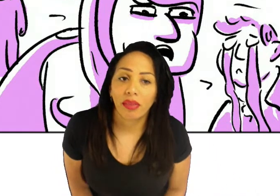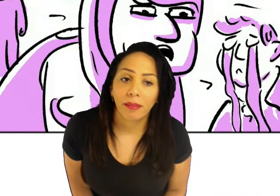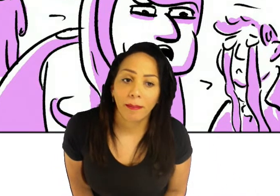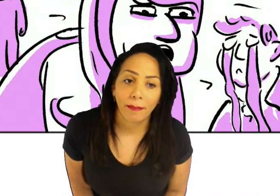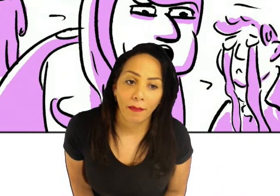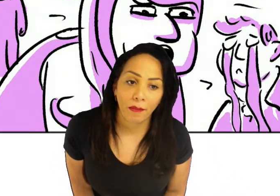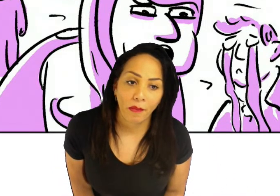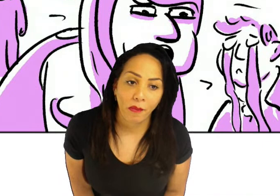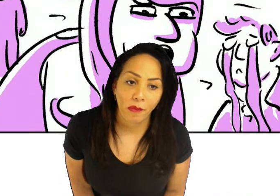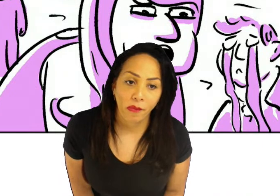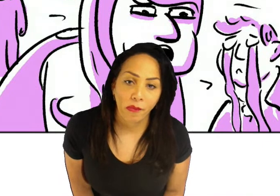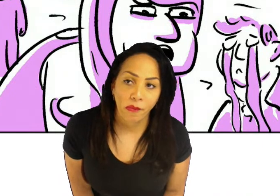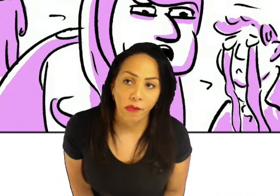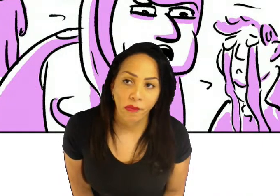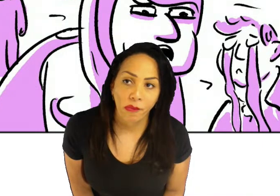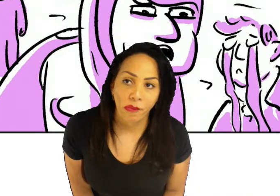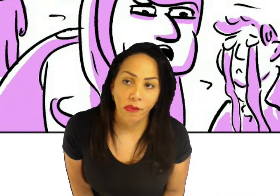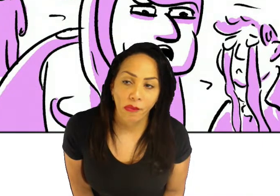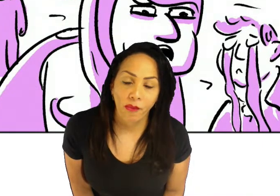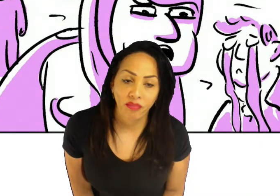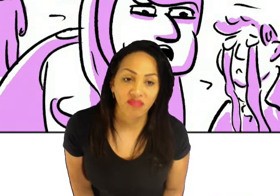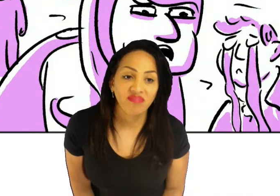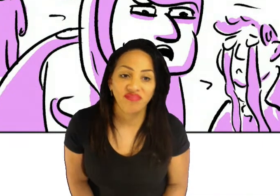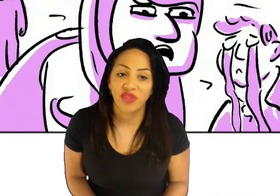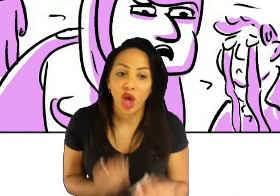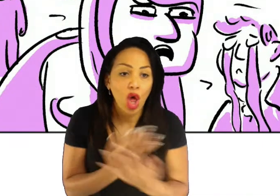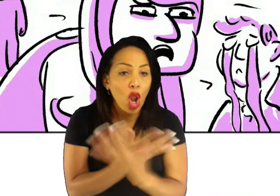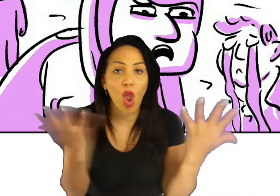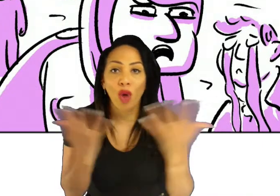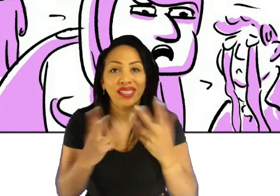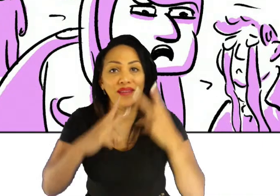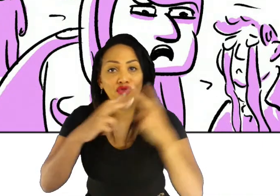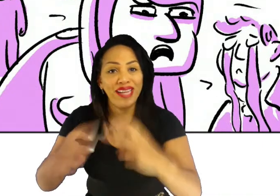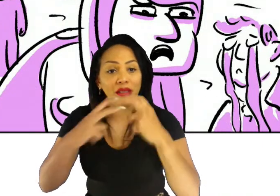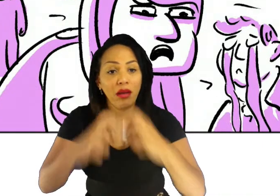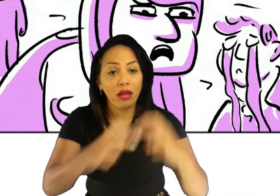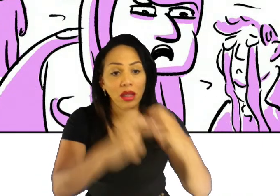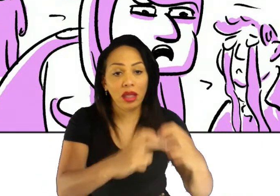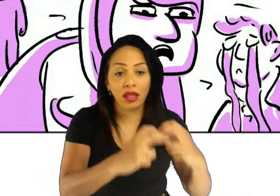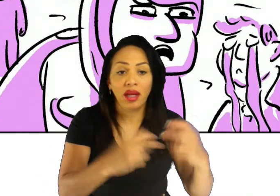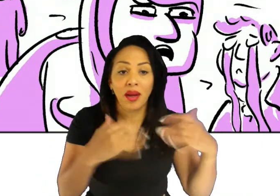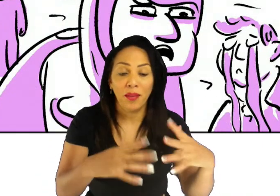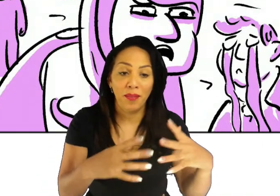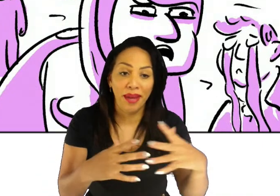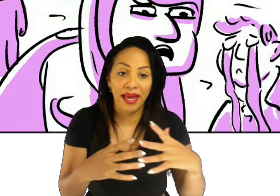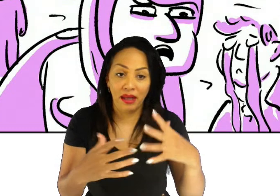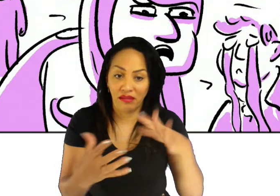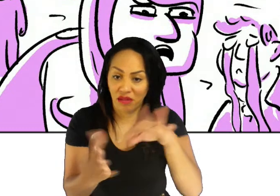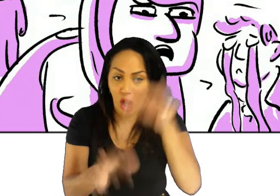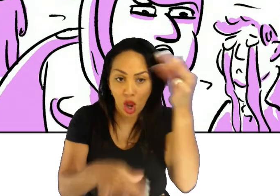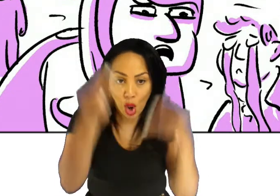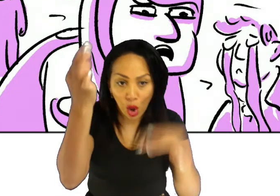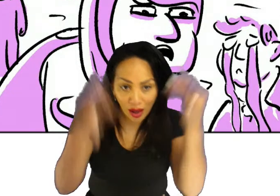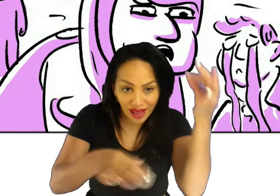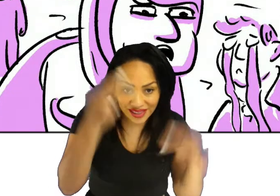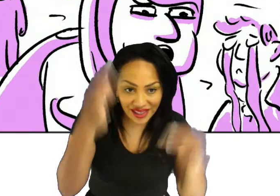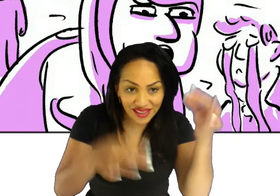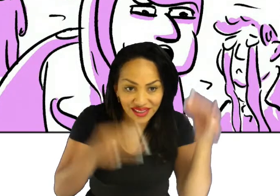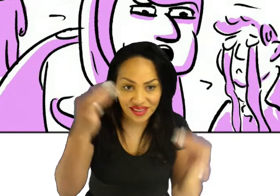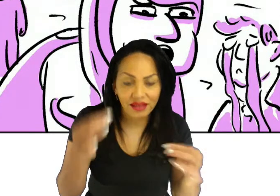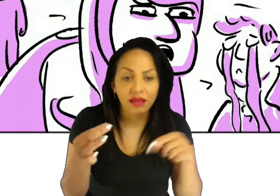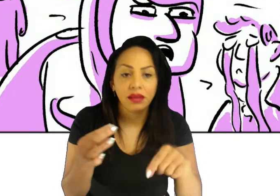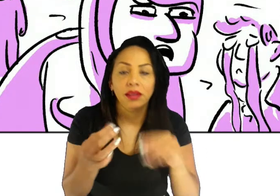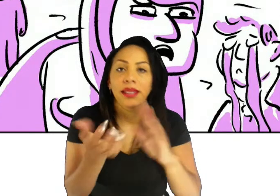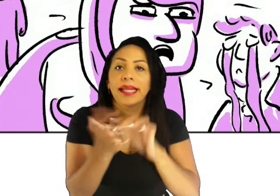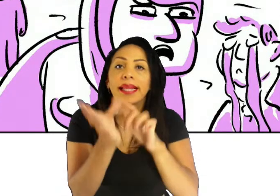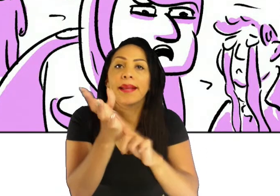It's something that has been looked at by many researchers. Arvidsson, Malozzi, and Narrow looked at it within the Milan fashion